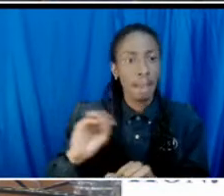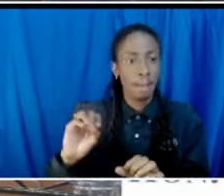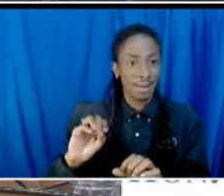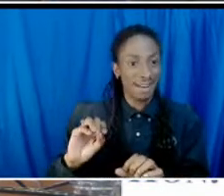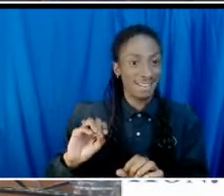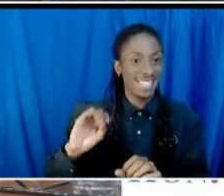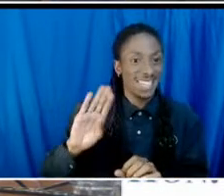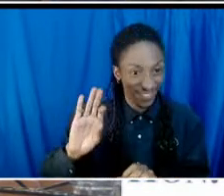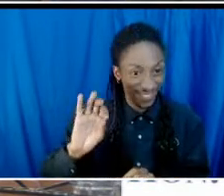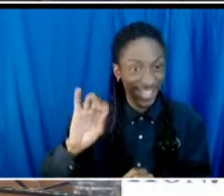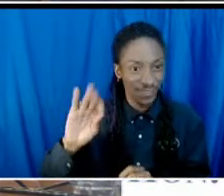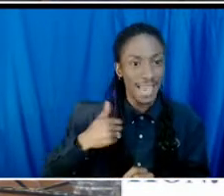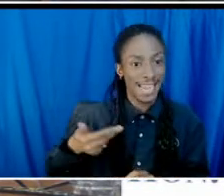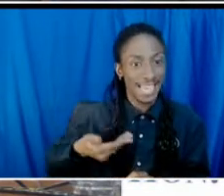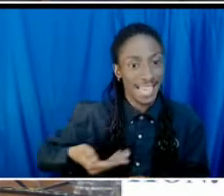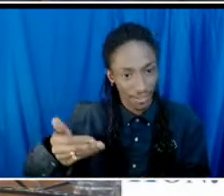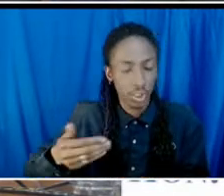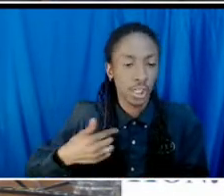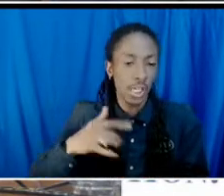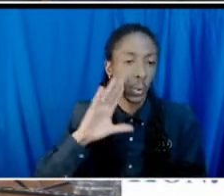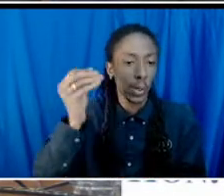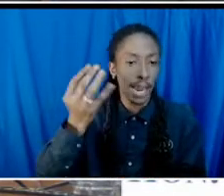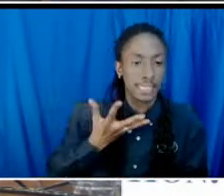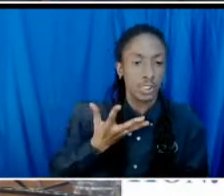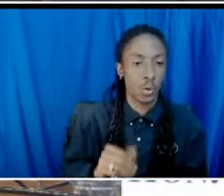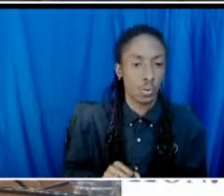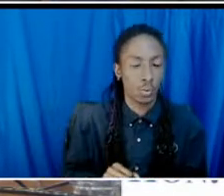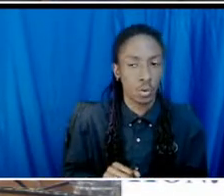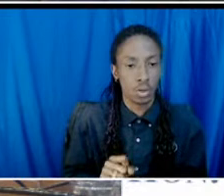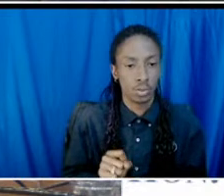he would let Rich Donahue or me know. So